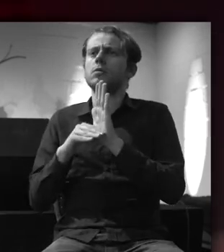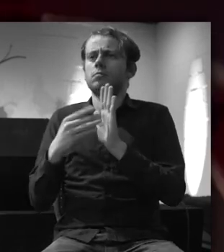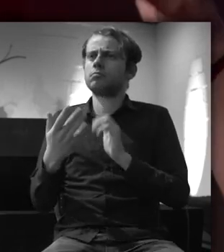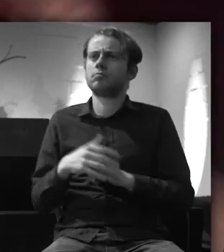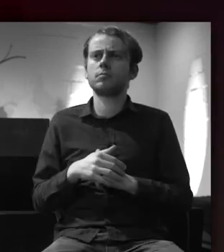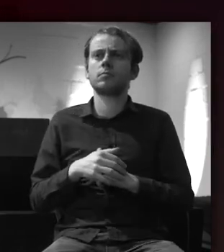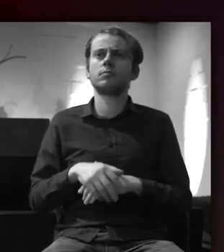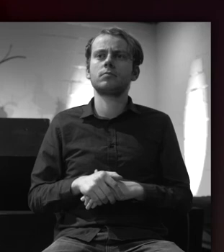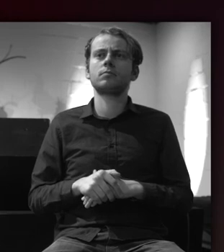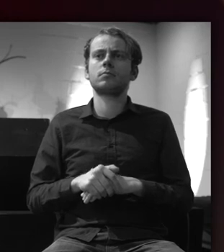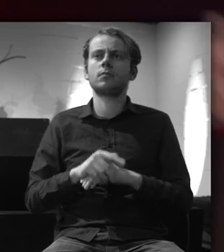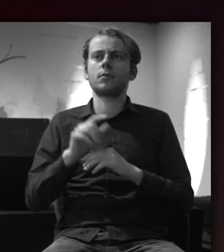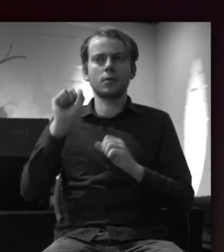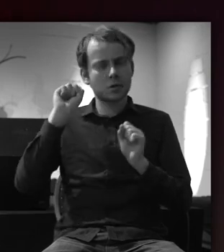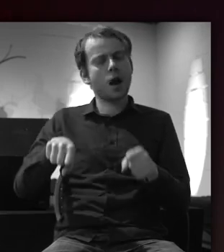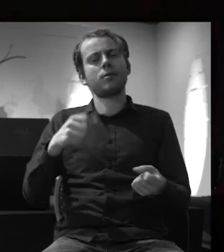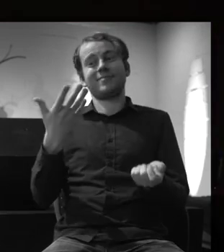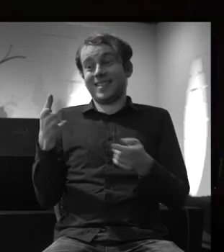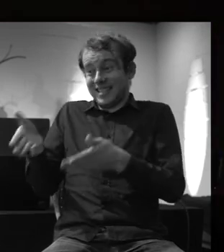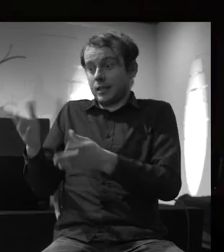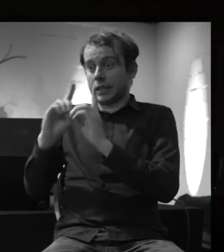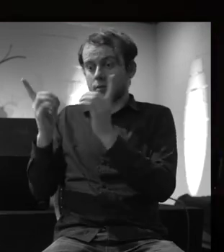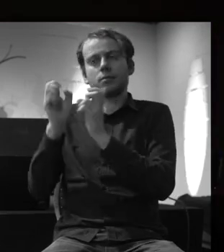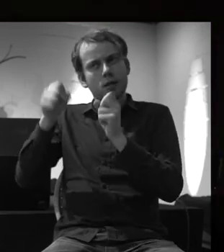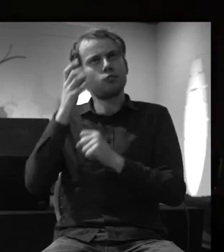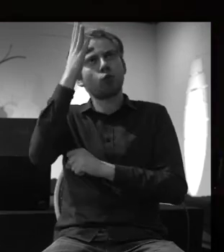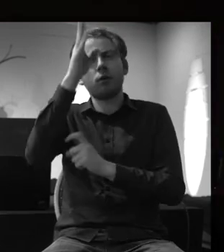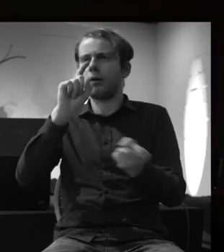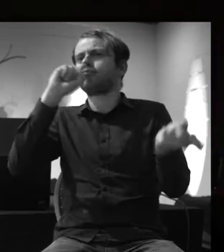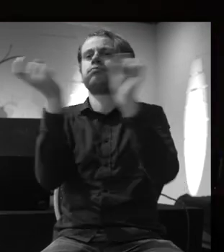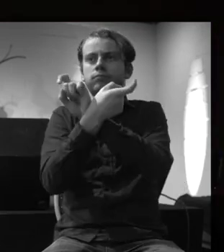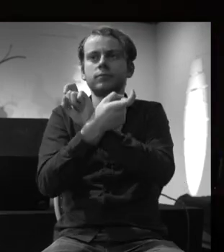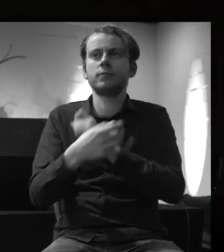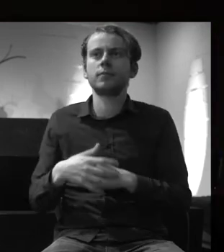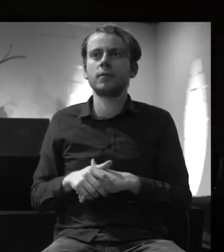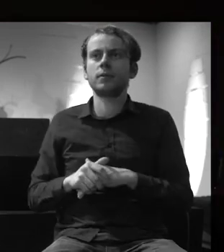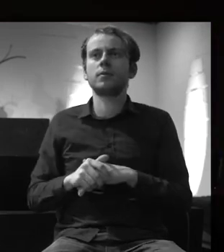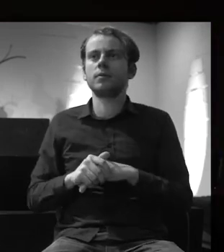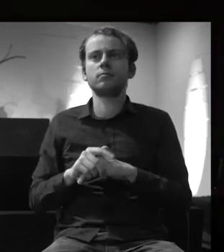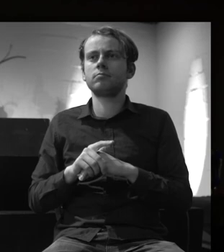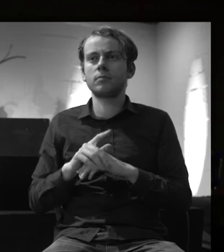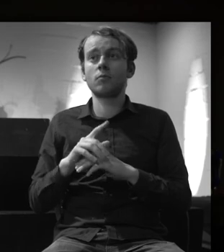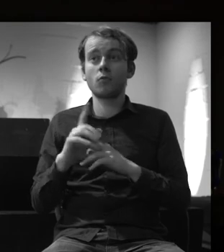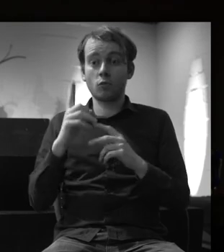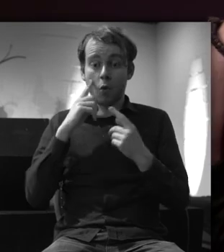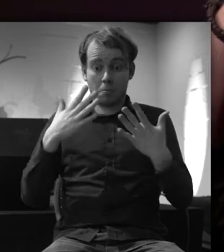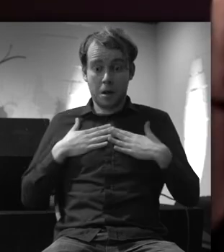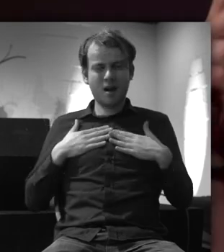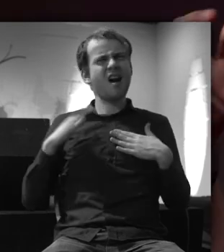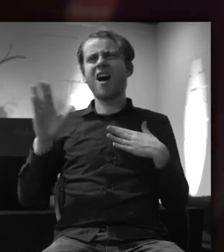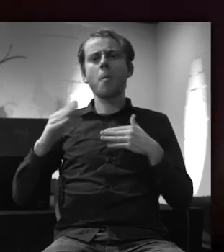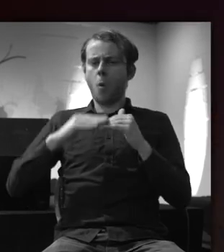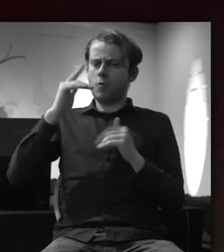It's for us, it's for our kids, and for the whole generation coming next after us. So like the question I need to ask you